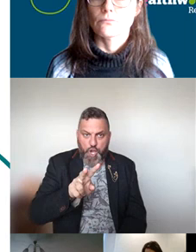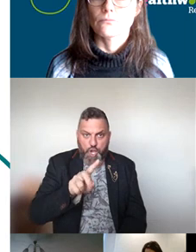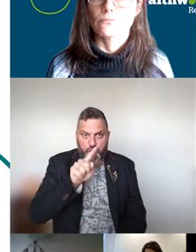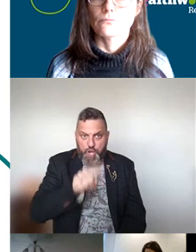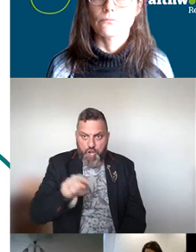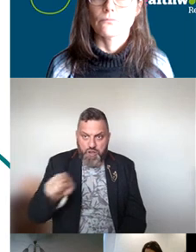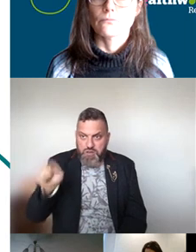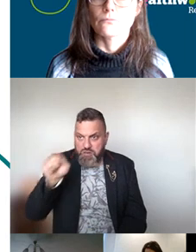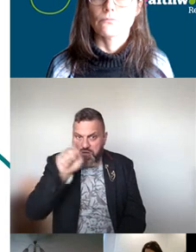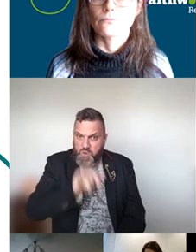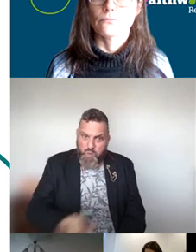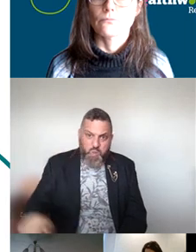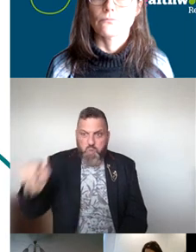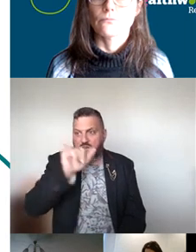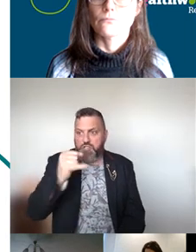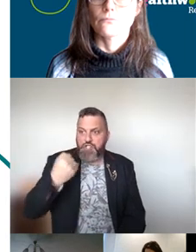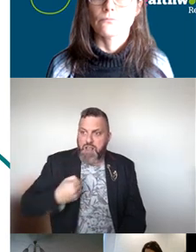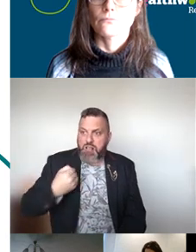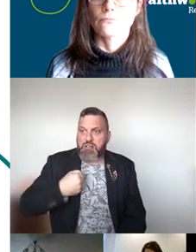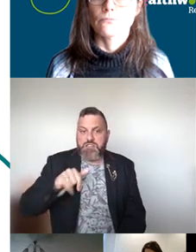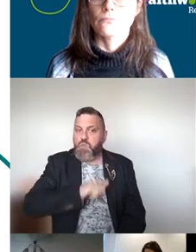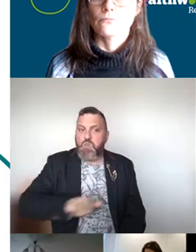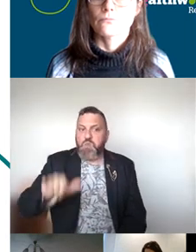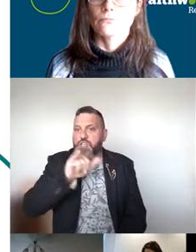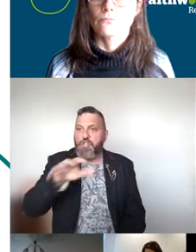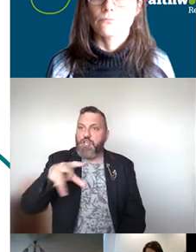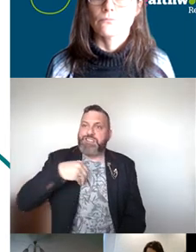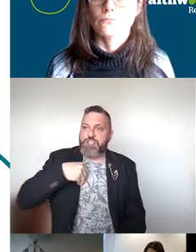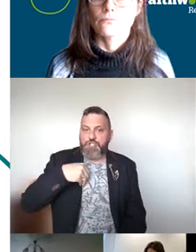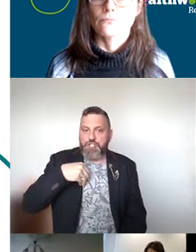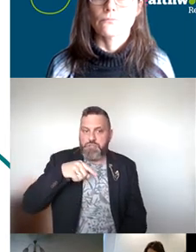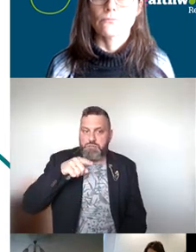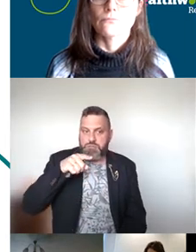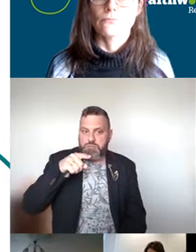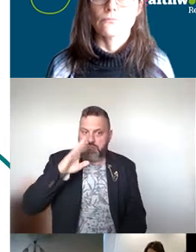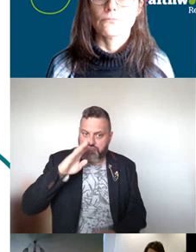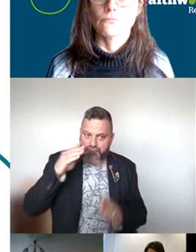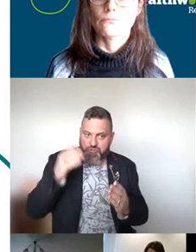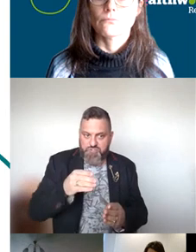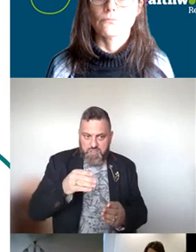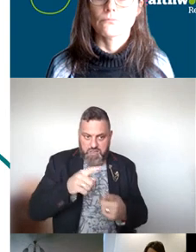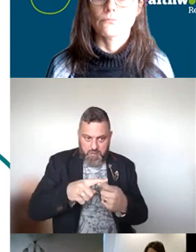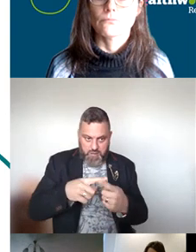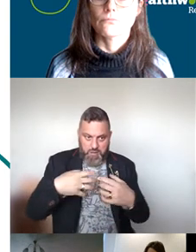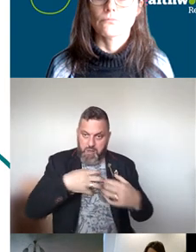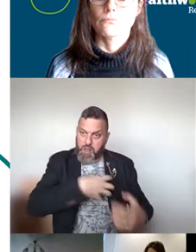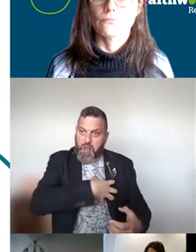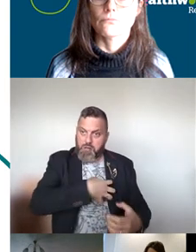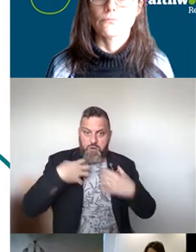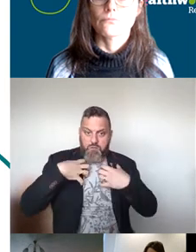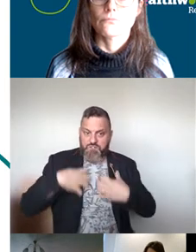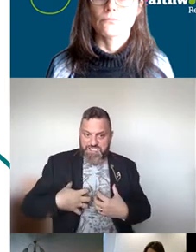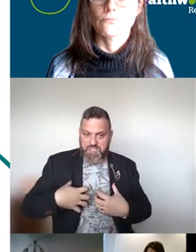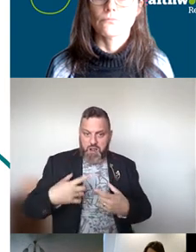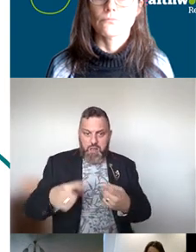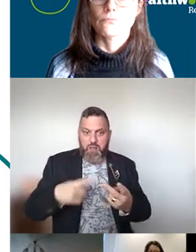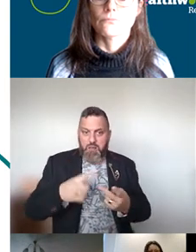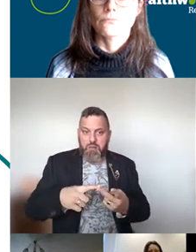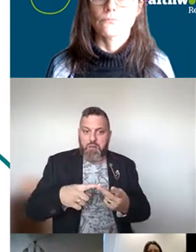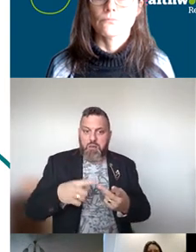we wanted to prioritize here, we have prioritized cardiovascular disease, mental health, and